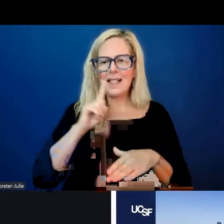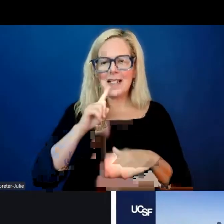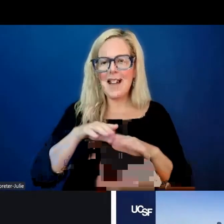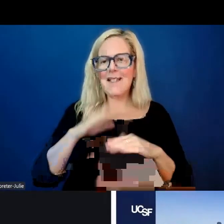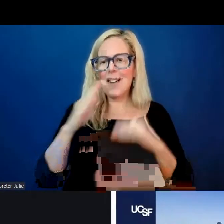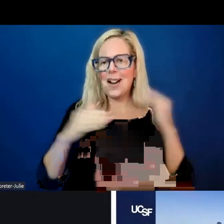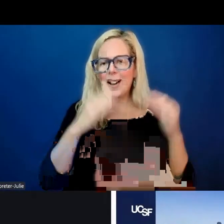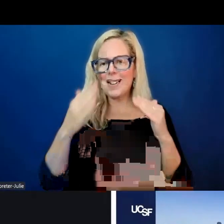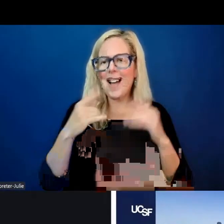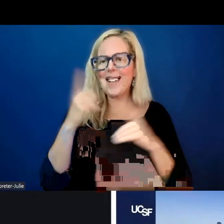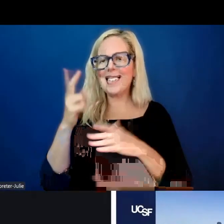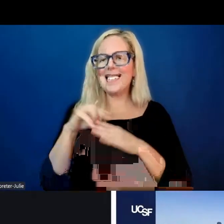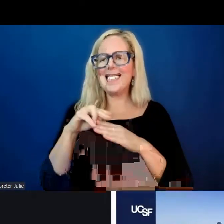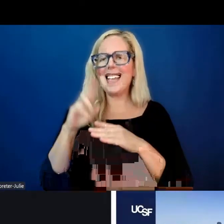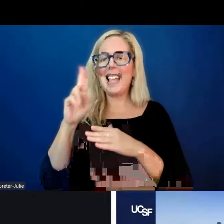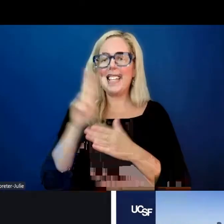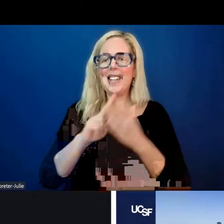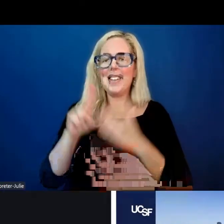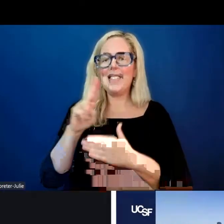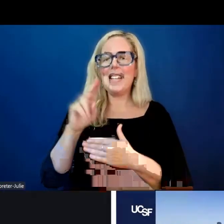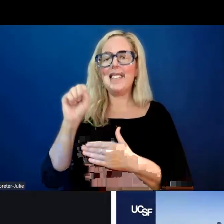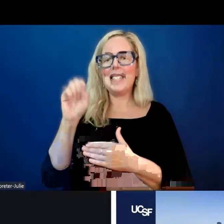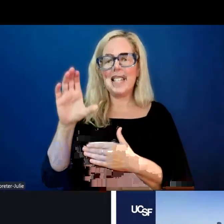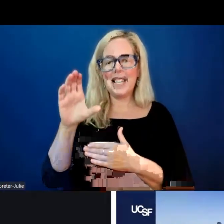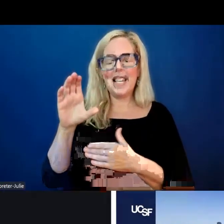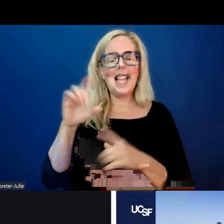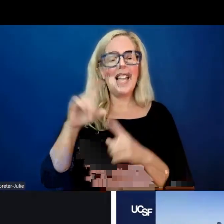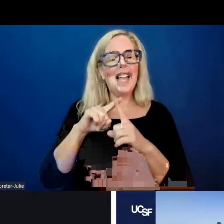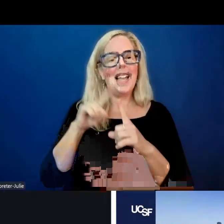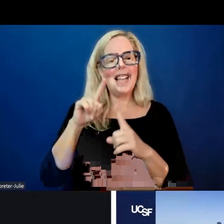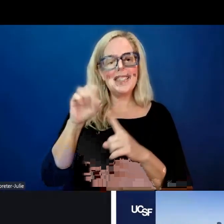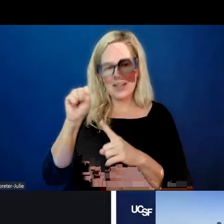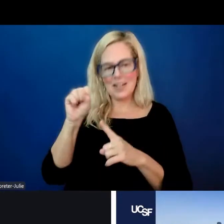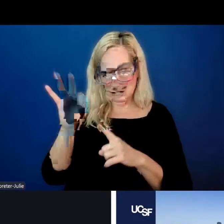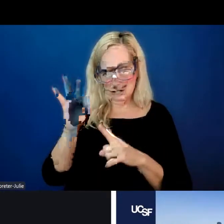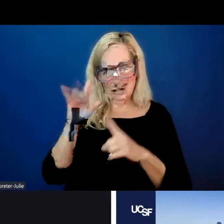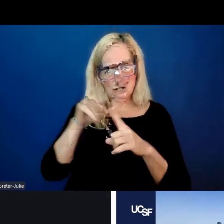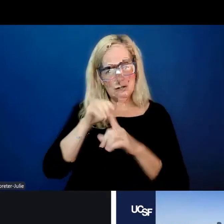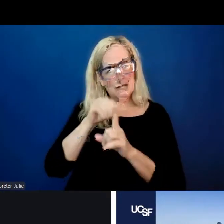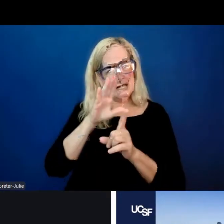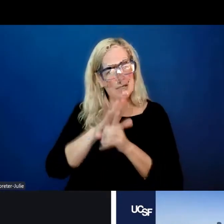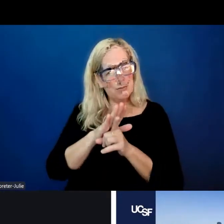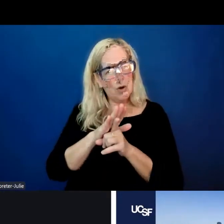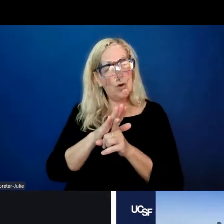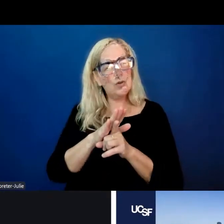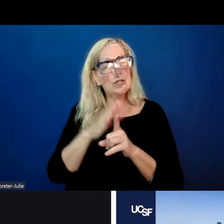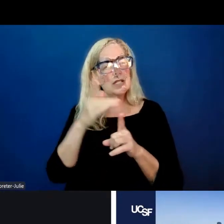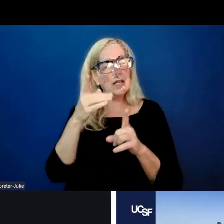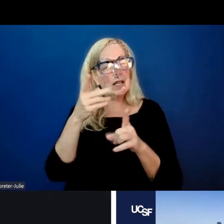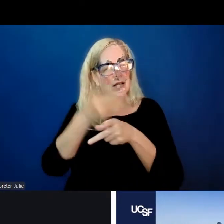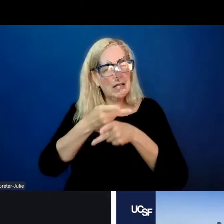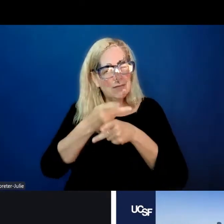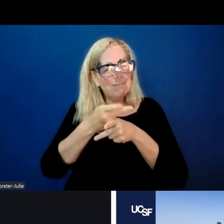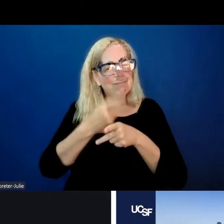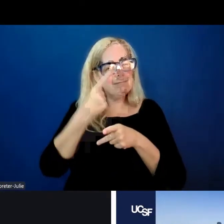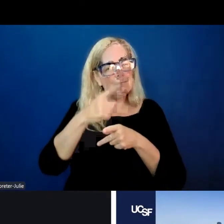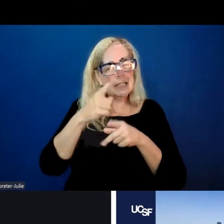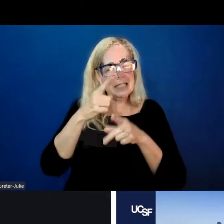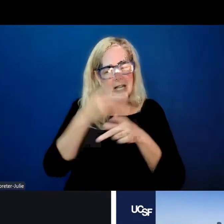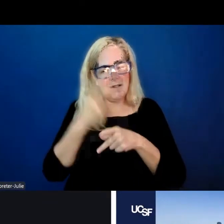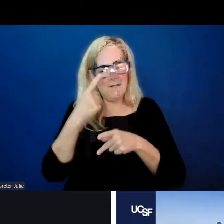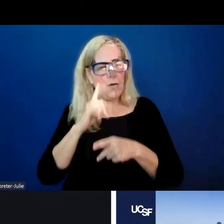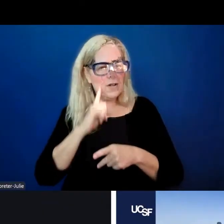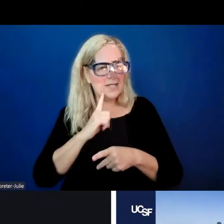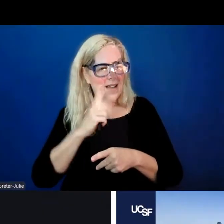Francisco. And their presentation is exposing undergraduate medical learners to caring for deaf and hard of hearing patients. Review